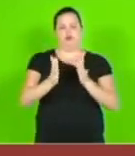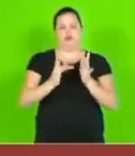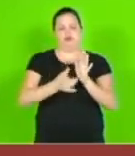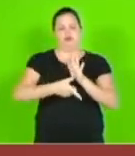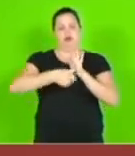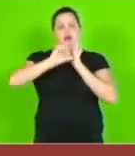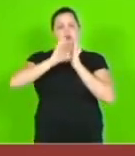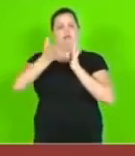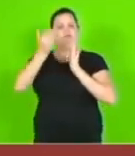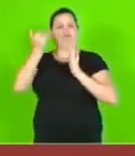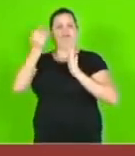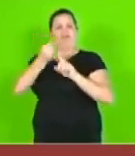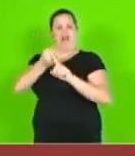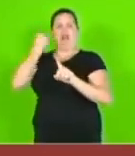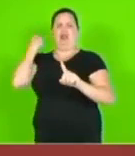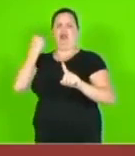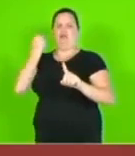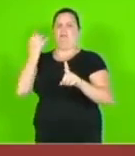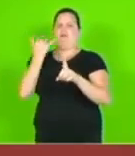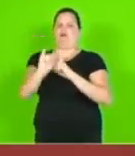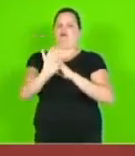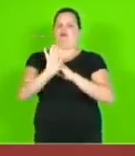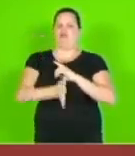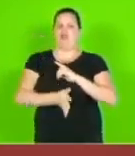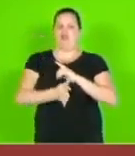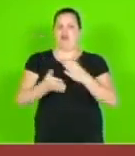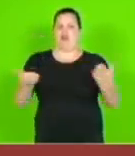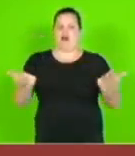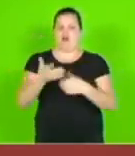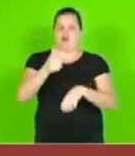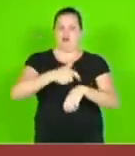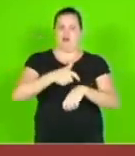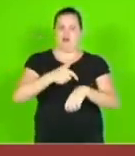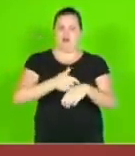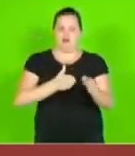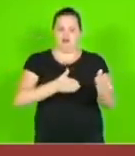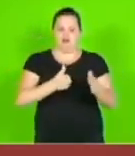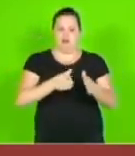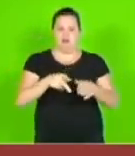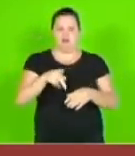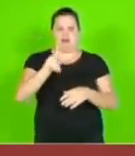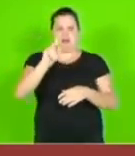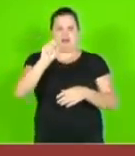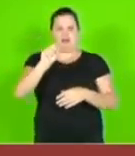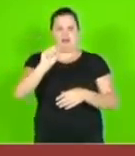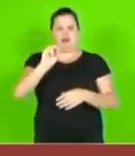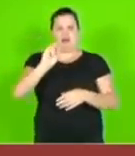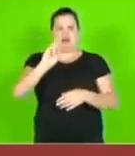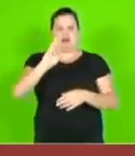is what Jesus has prophesied for us, which is what Jesus has been showing us.